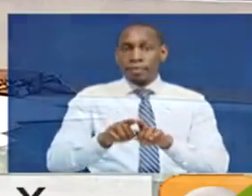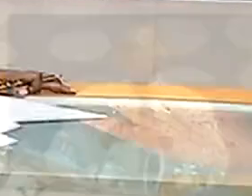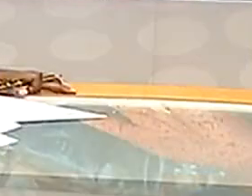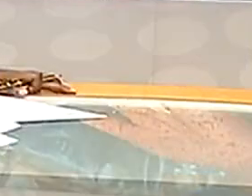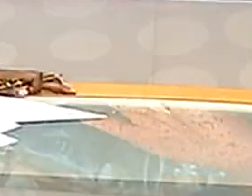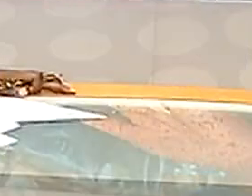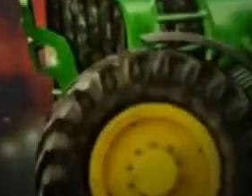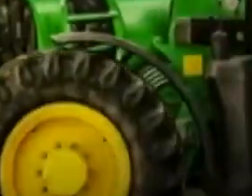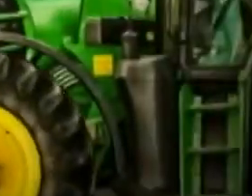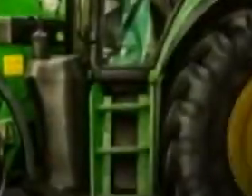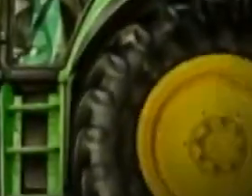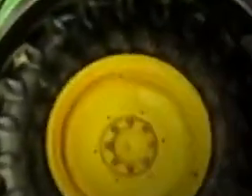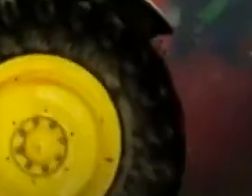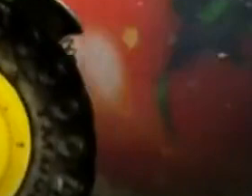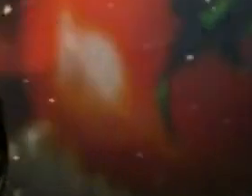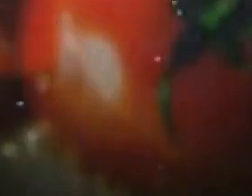look.